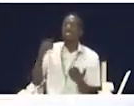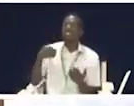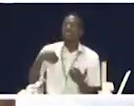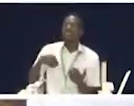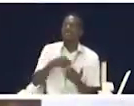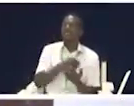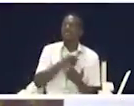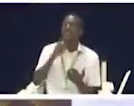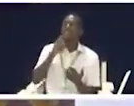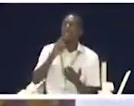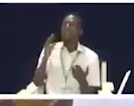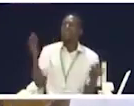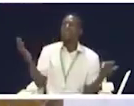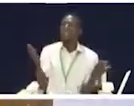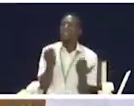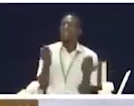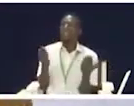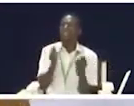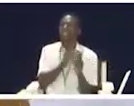Gahamana.